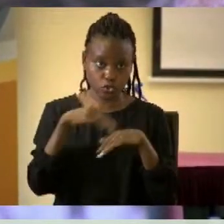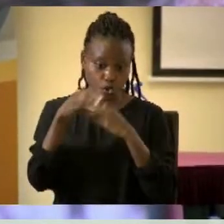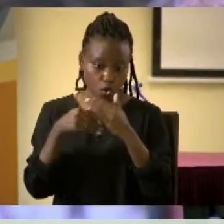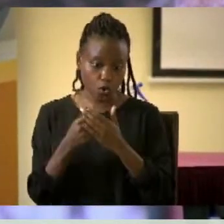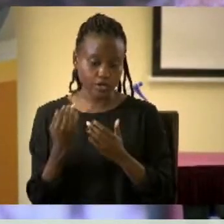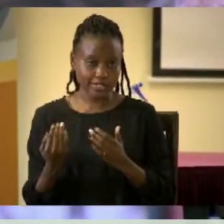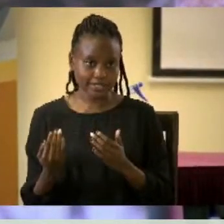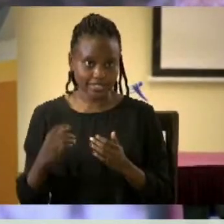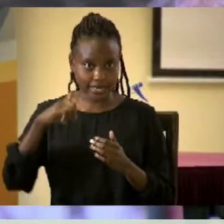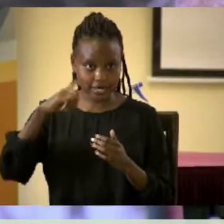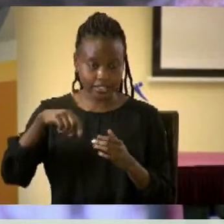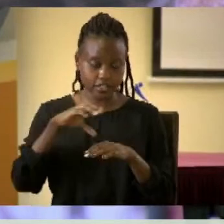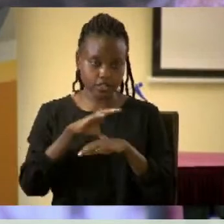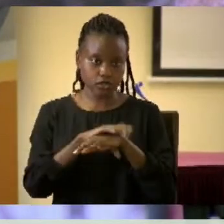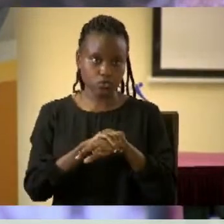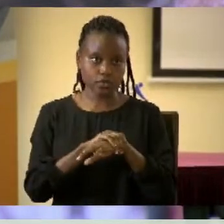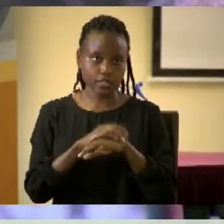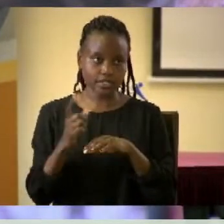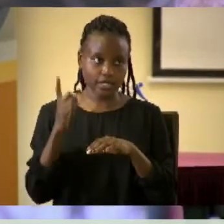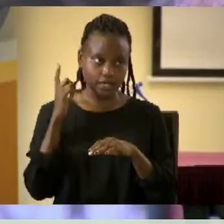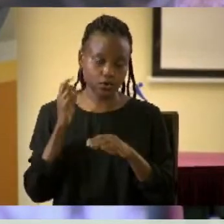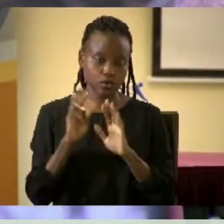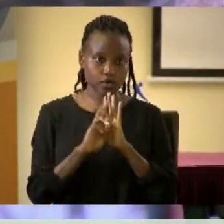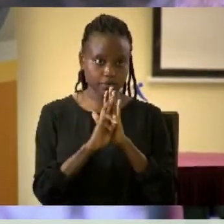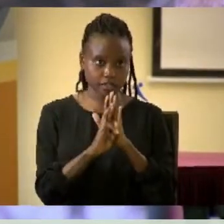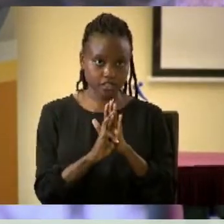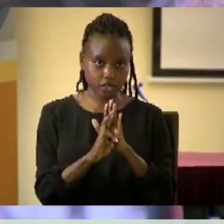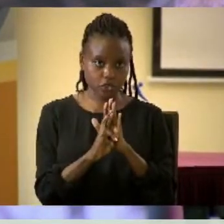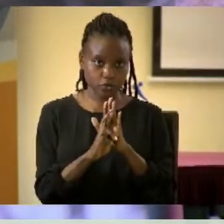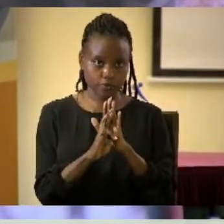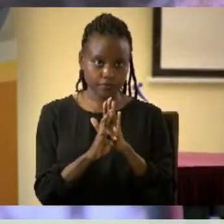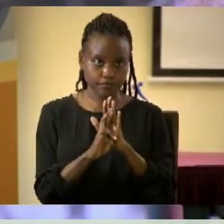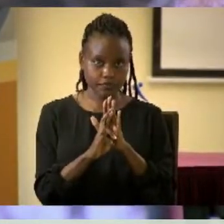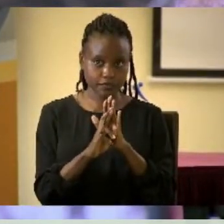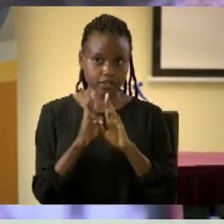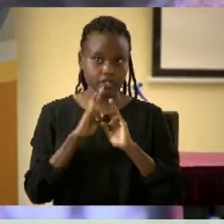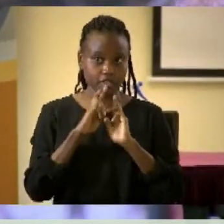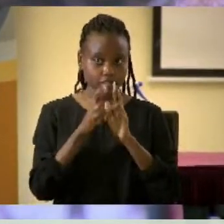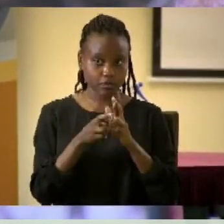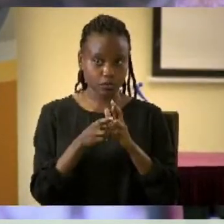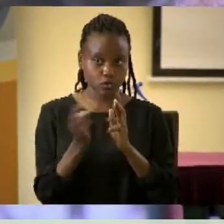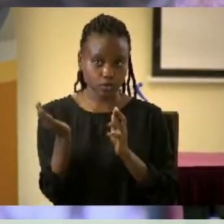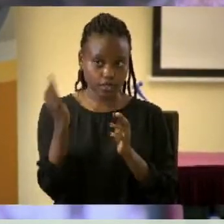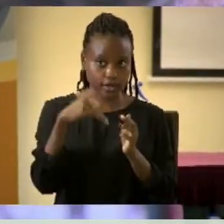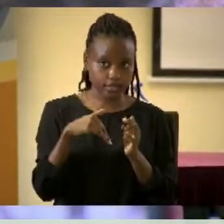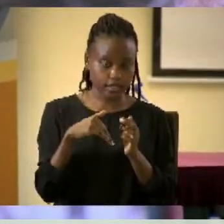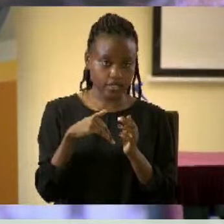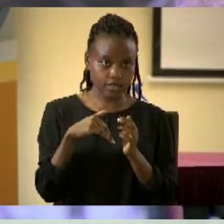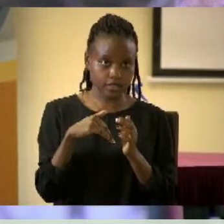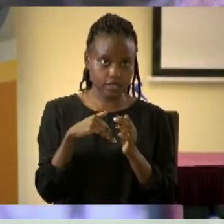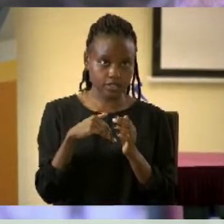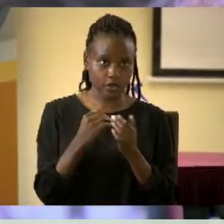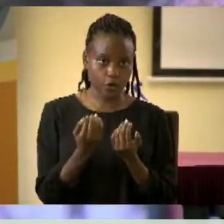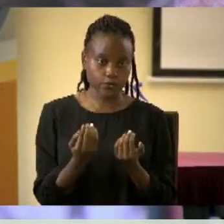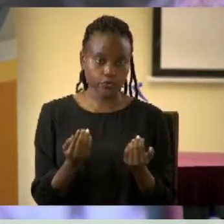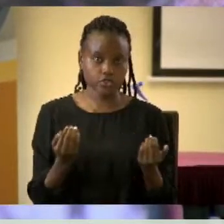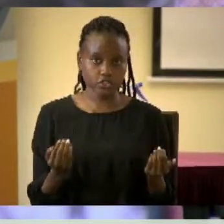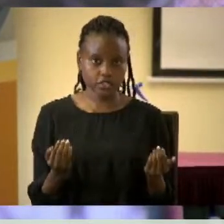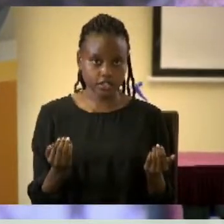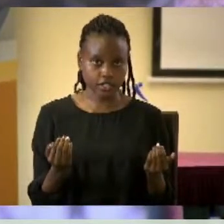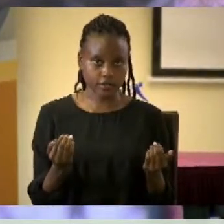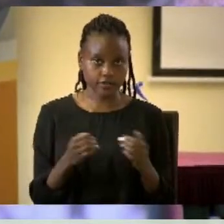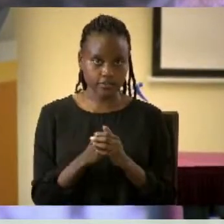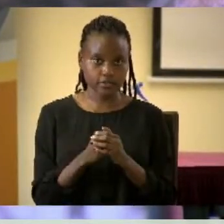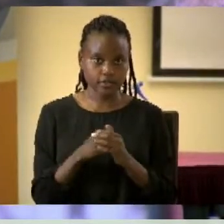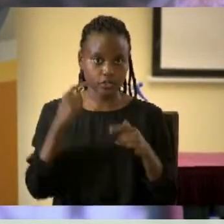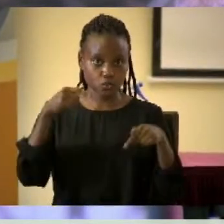get mandatory legal representation. And this was in response to the tendency of children to